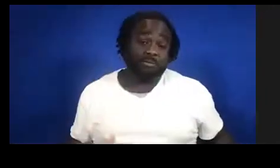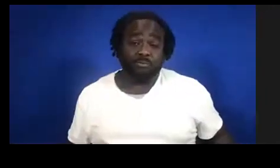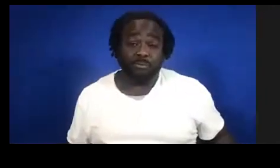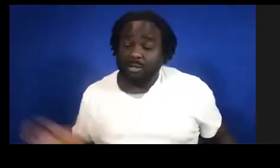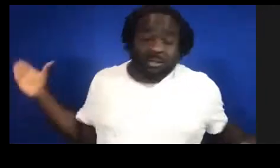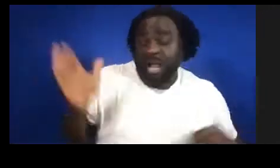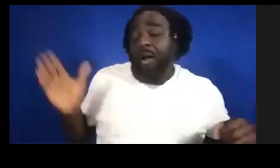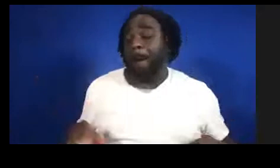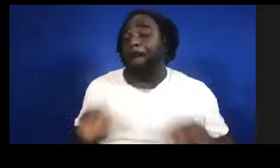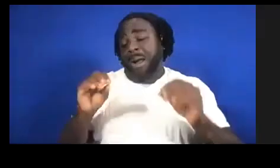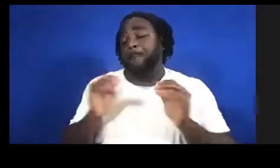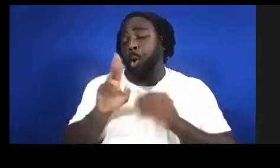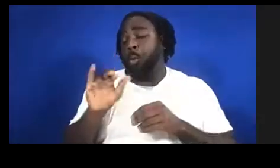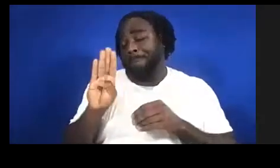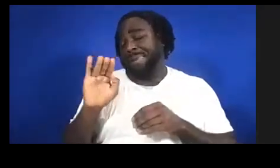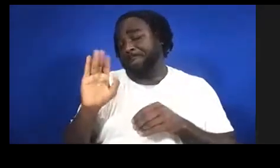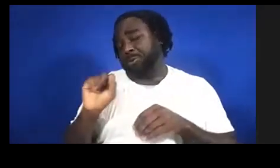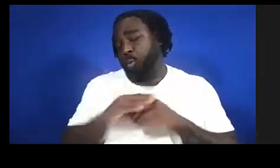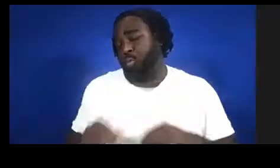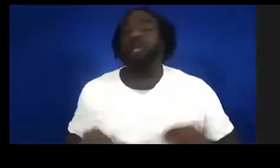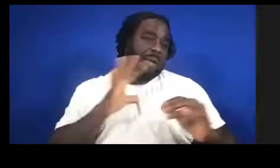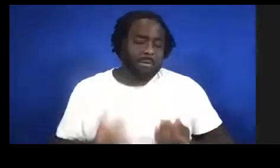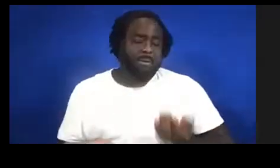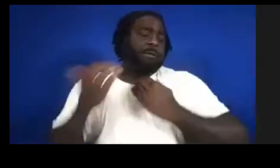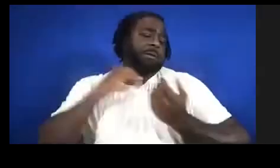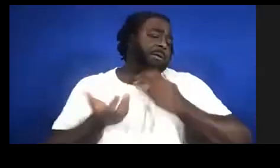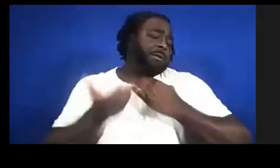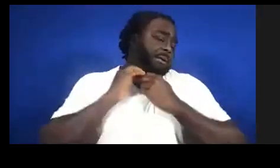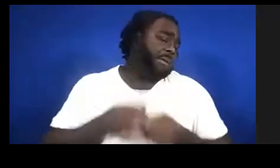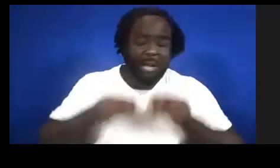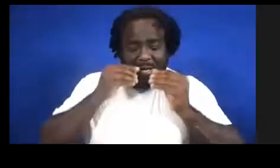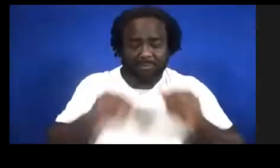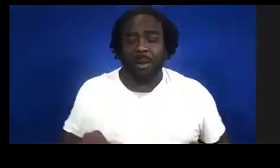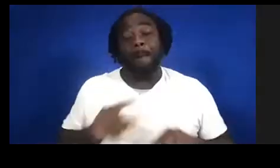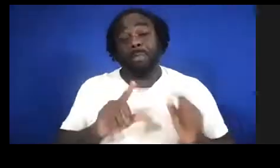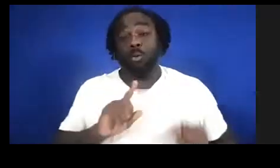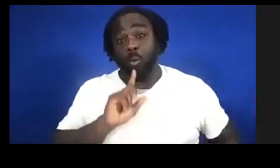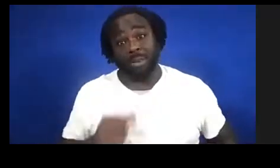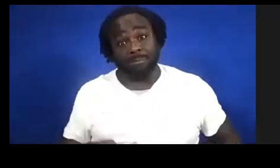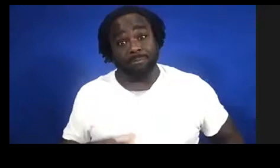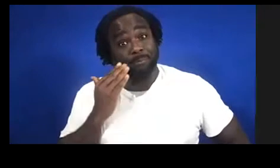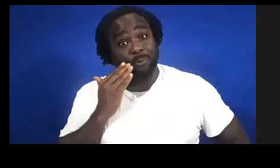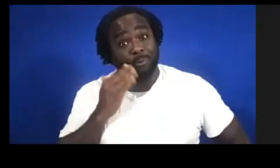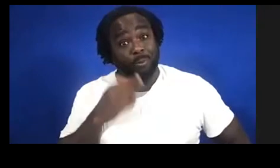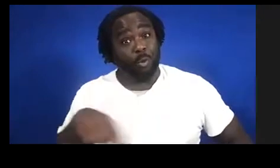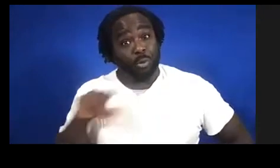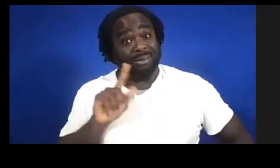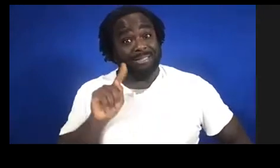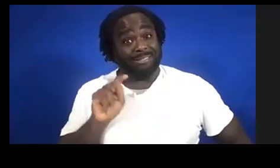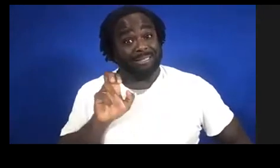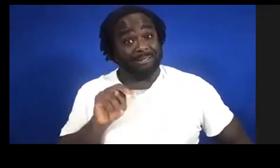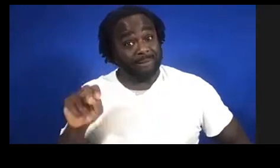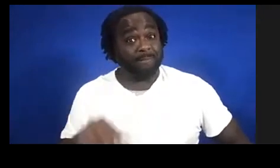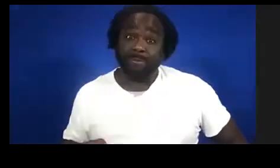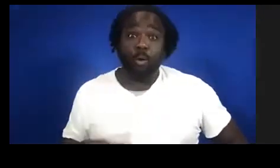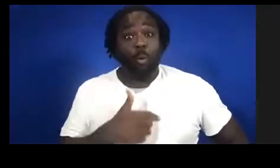right? My mom will still slap me upside the head, you know, reminding me to put my bib on before I get after them